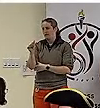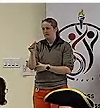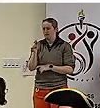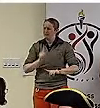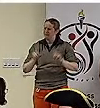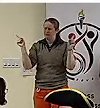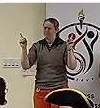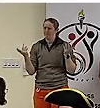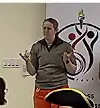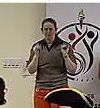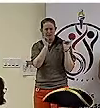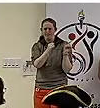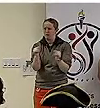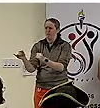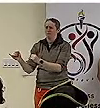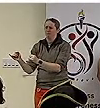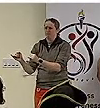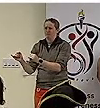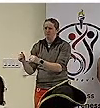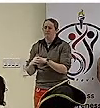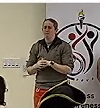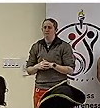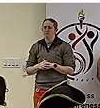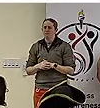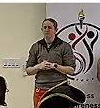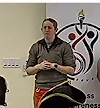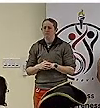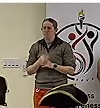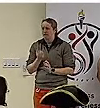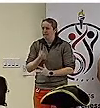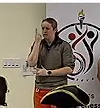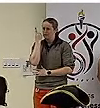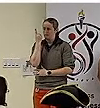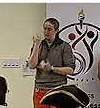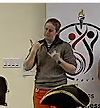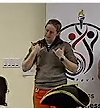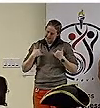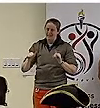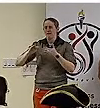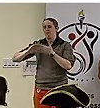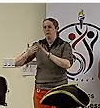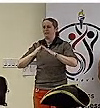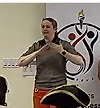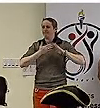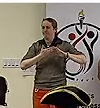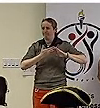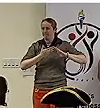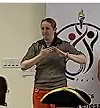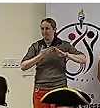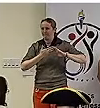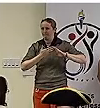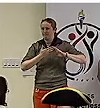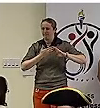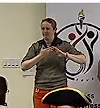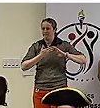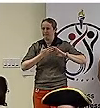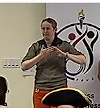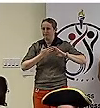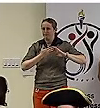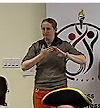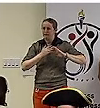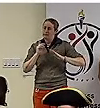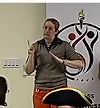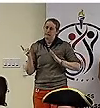but we are a community that does not, that